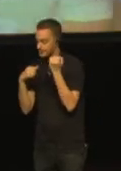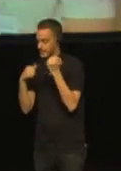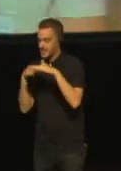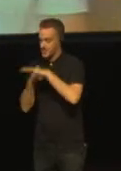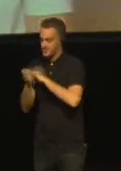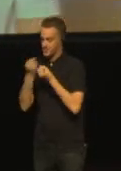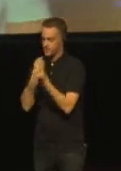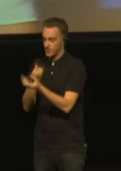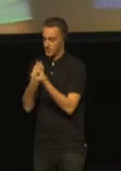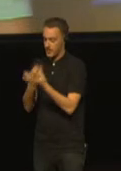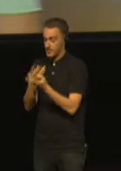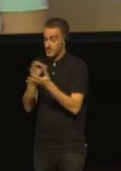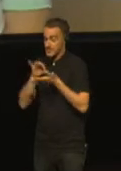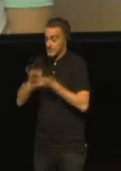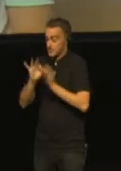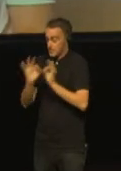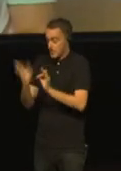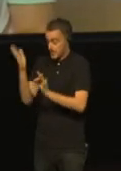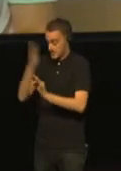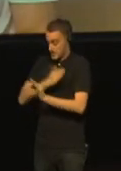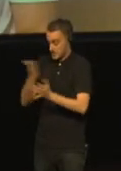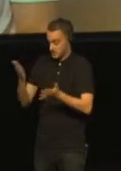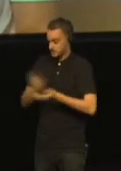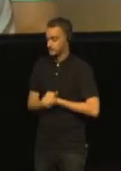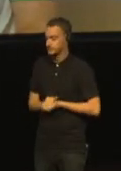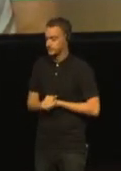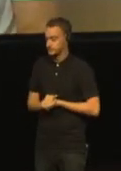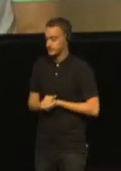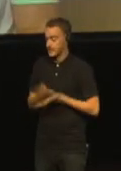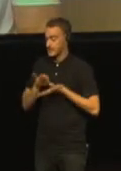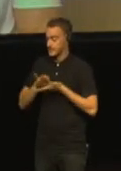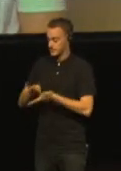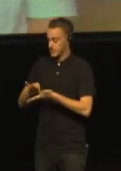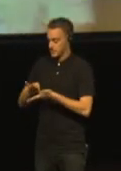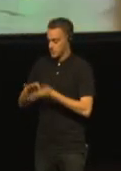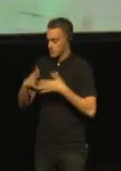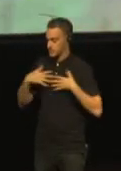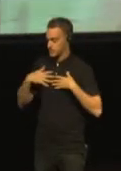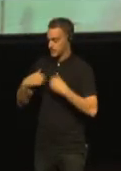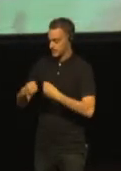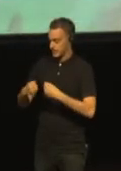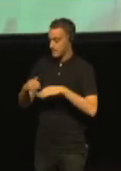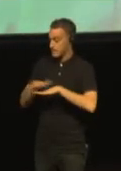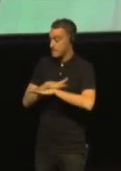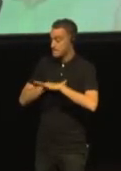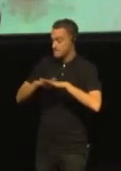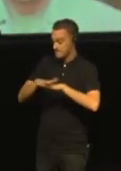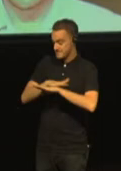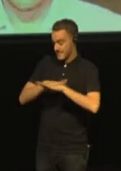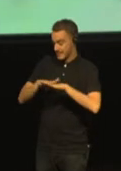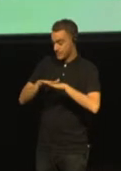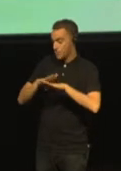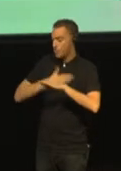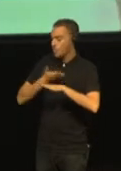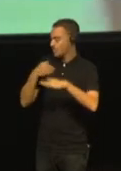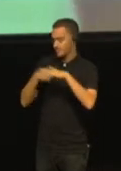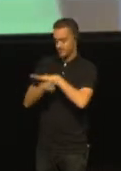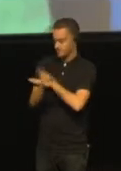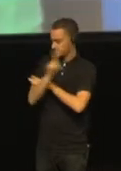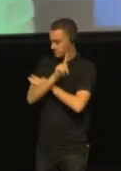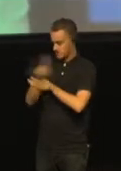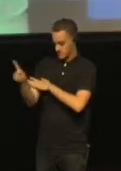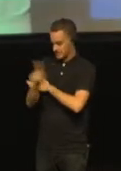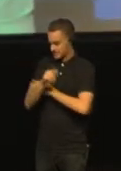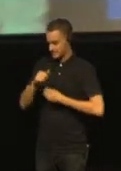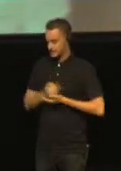Even essential services may not be accessible. For example, general practitioner's appointment, which is not